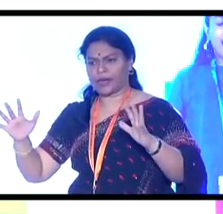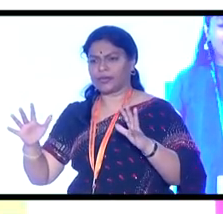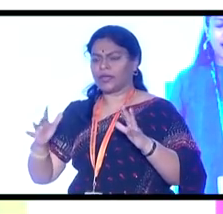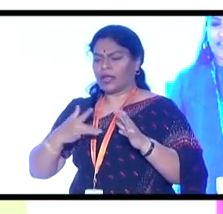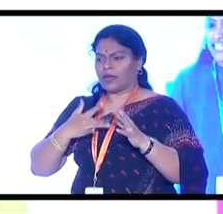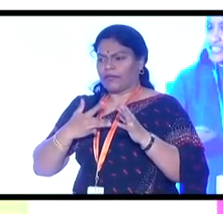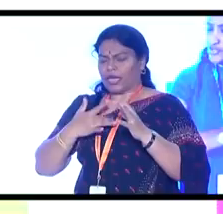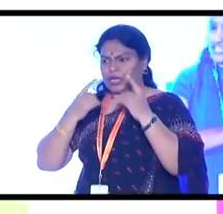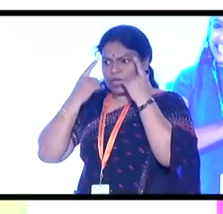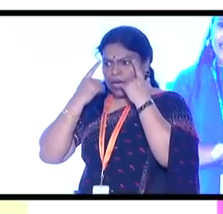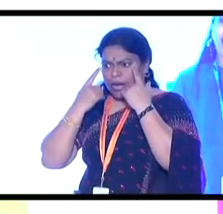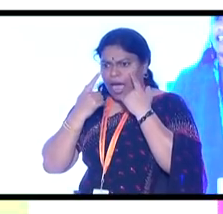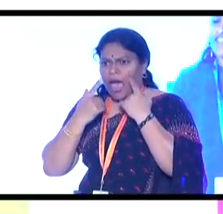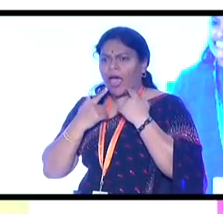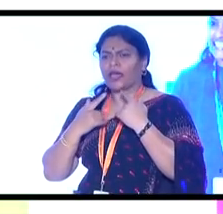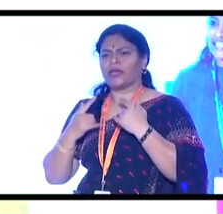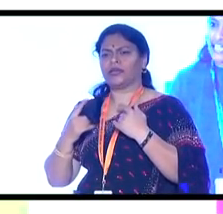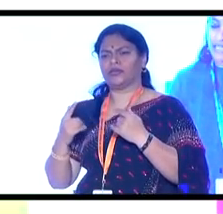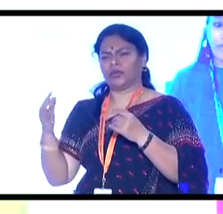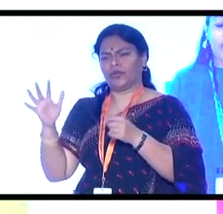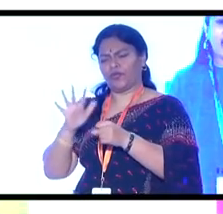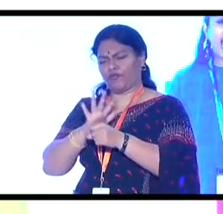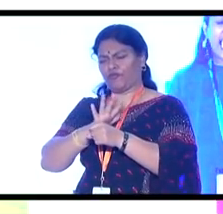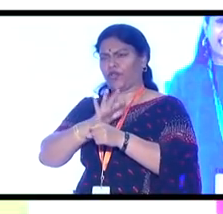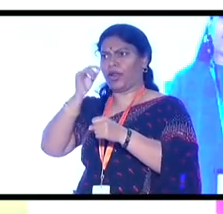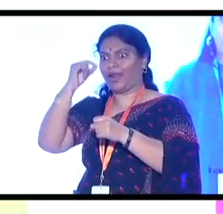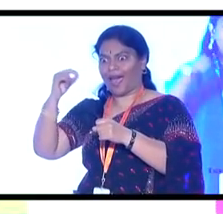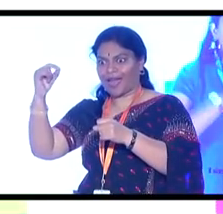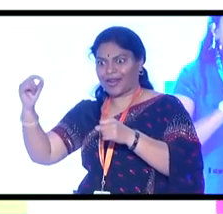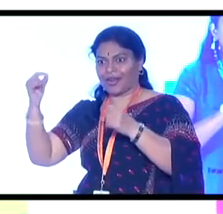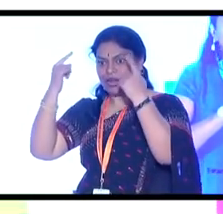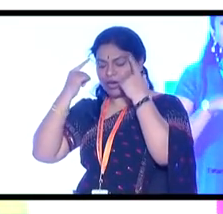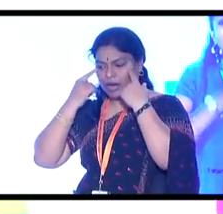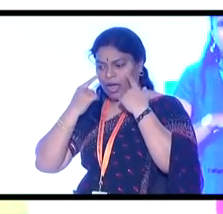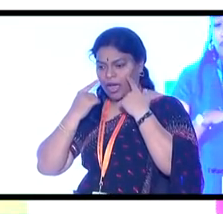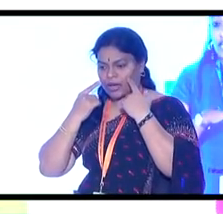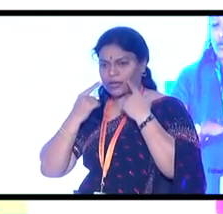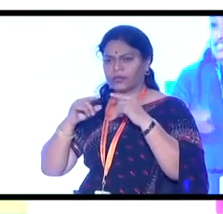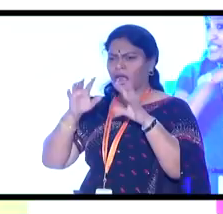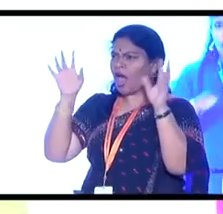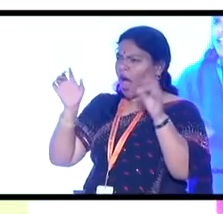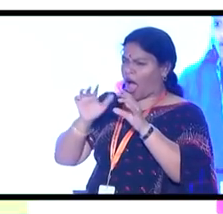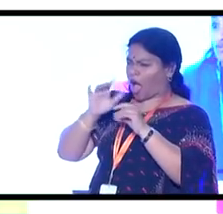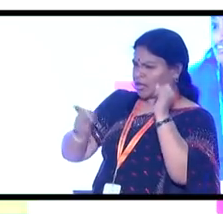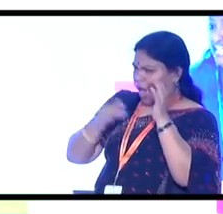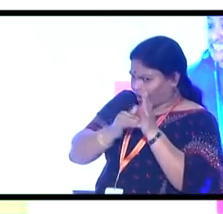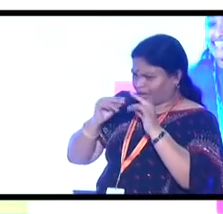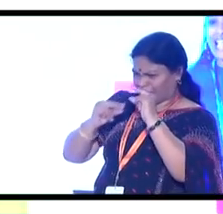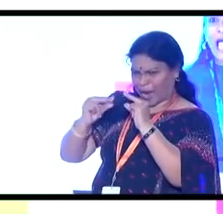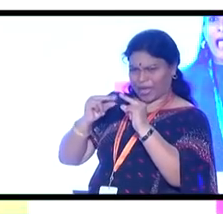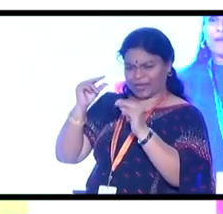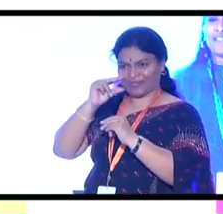crying. I cried through the entire, writing the entire blog. And then when I went back to check the grammar and punctuations, I cried all over